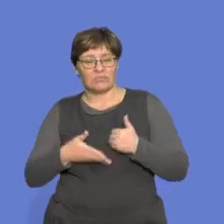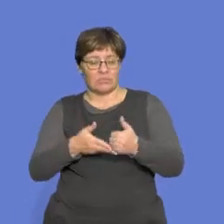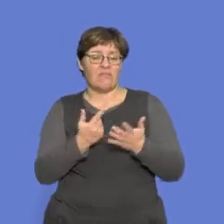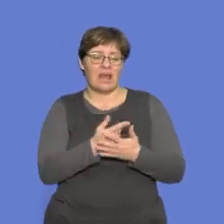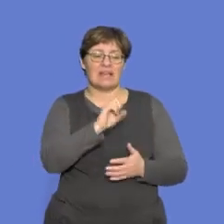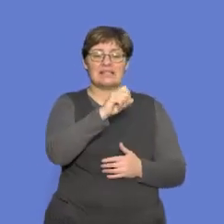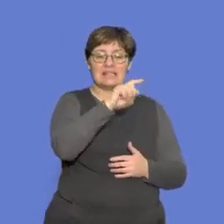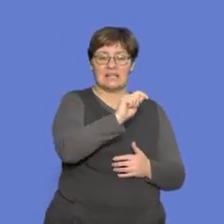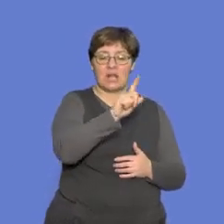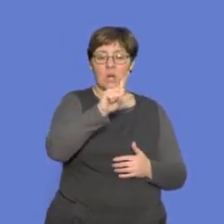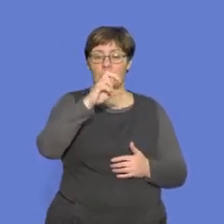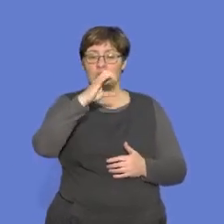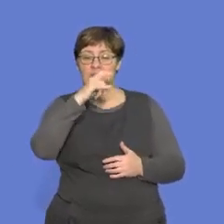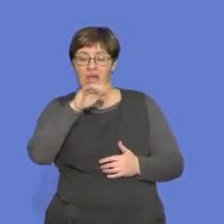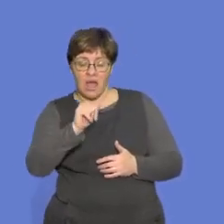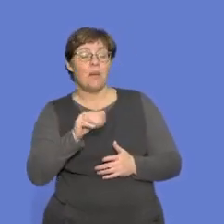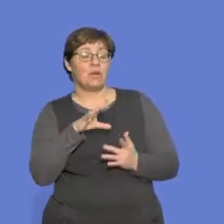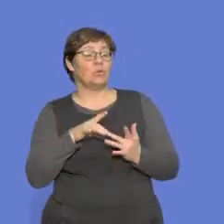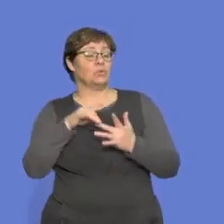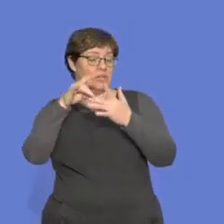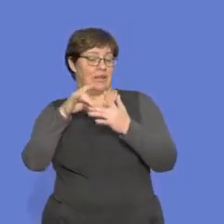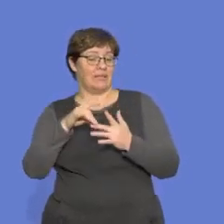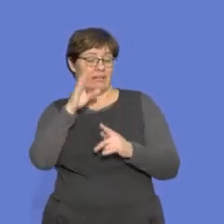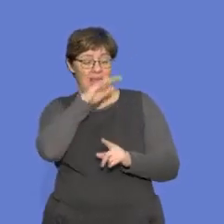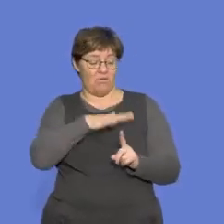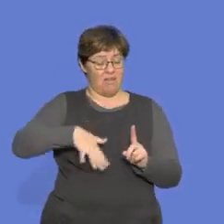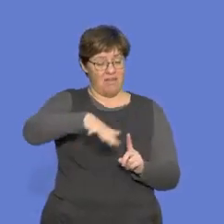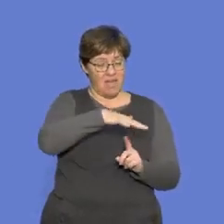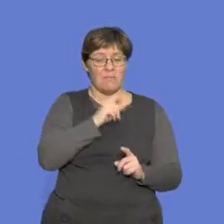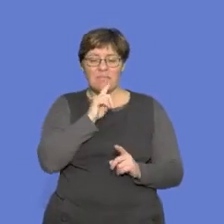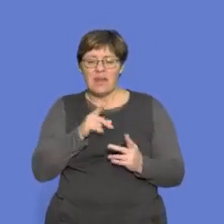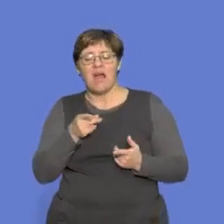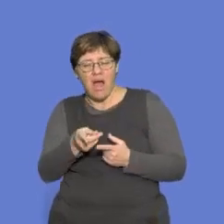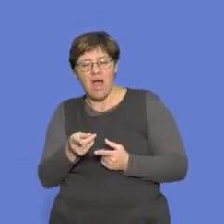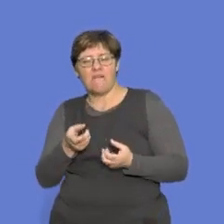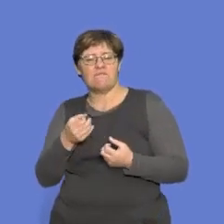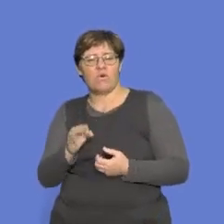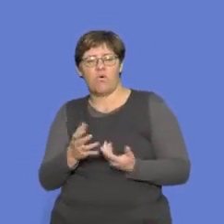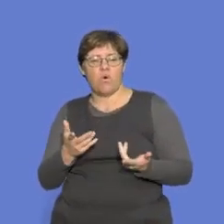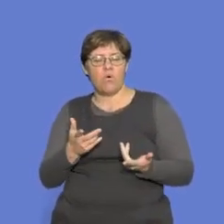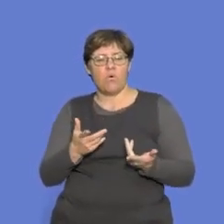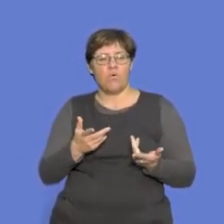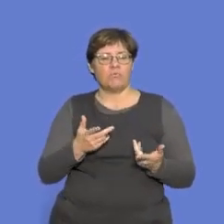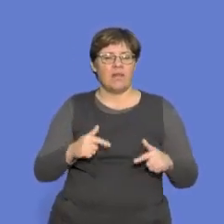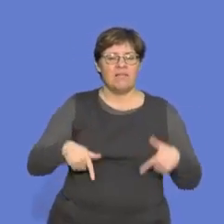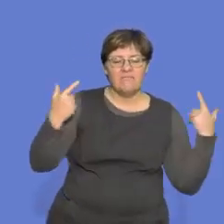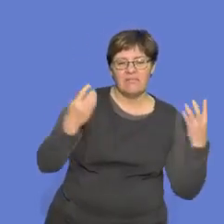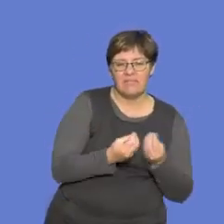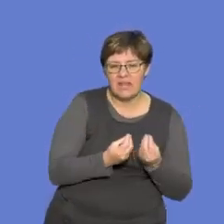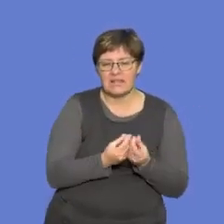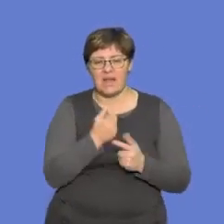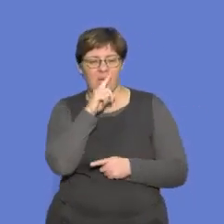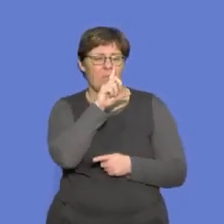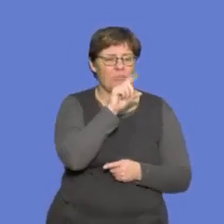unique habitat, these wetlands provide a unique habitat for organisms in terms of birds as well as some of